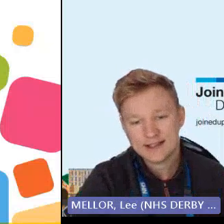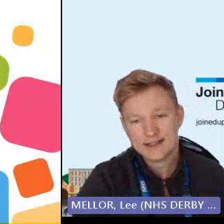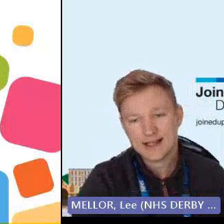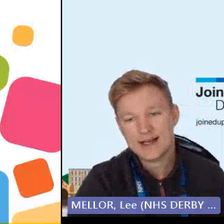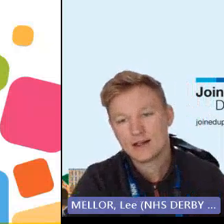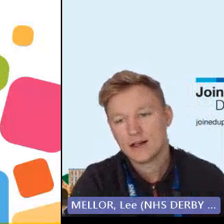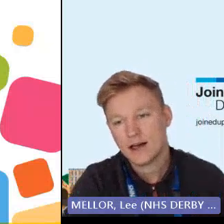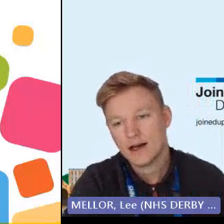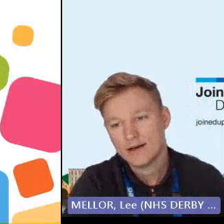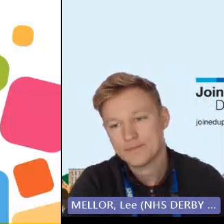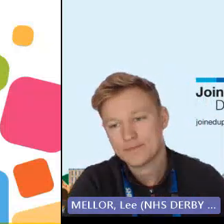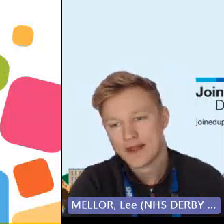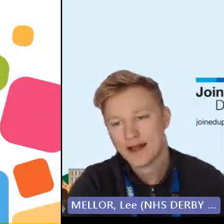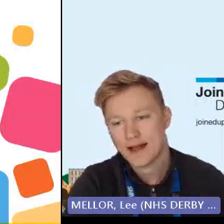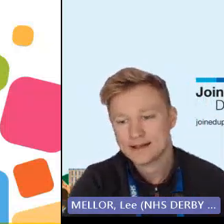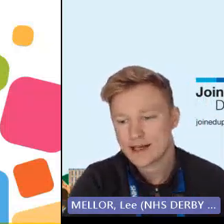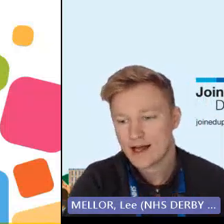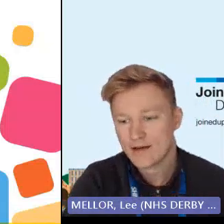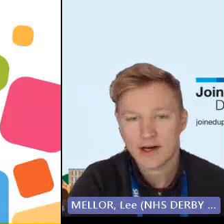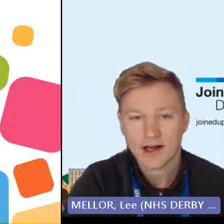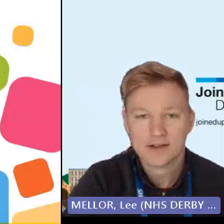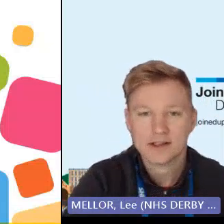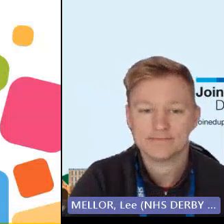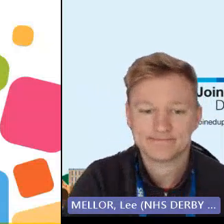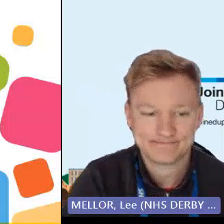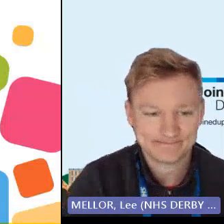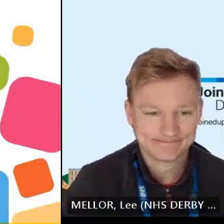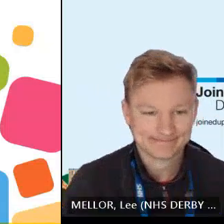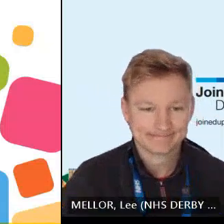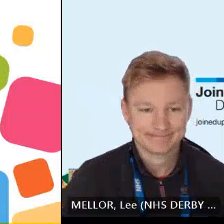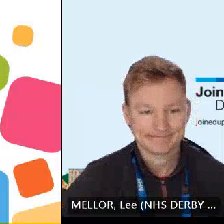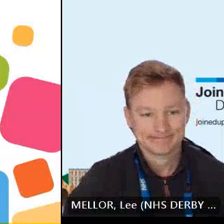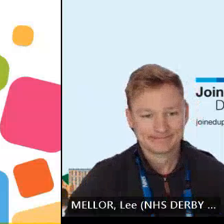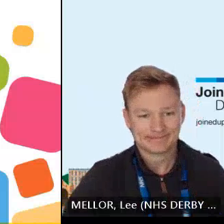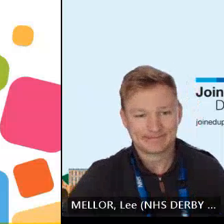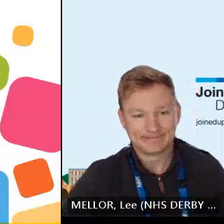for attending today, and have a great afternoon.